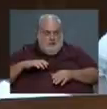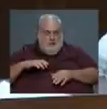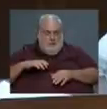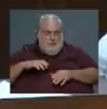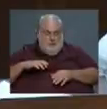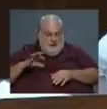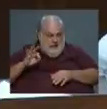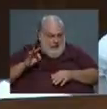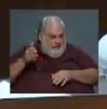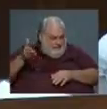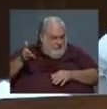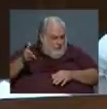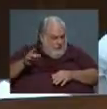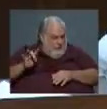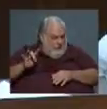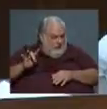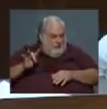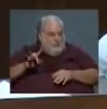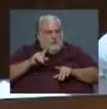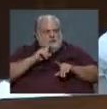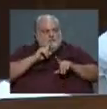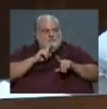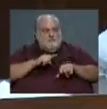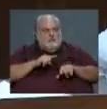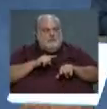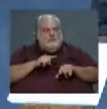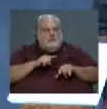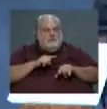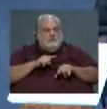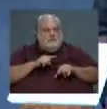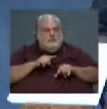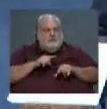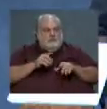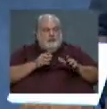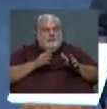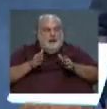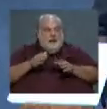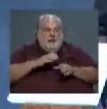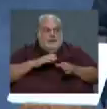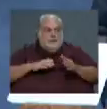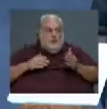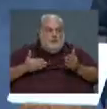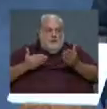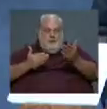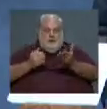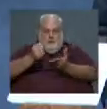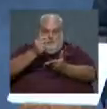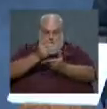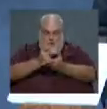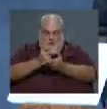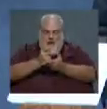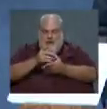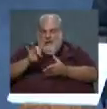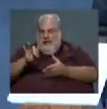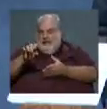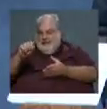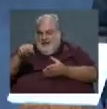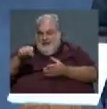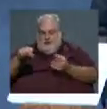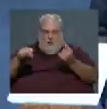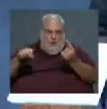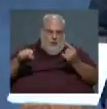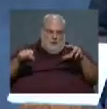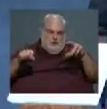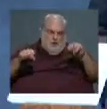8 approval? Director Hendricks, from the Planning Commission. The Planning Commission recommended approval, 8 ayes and 1